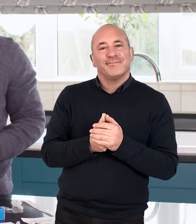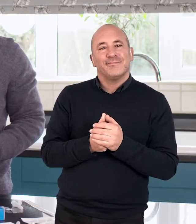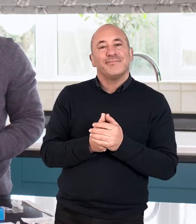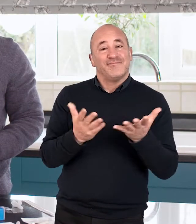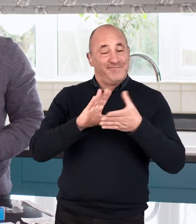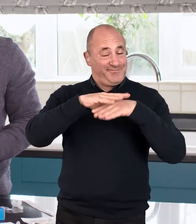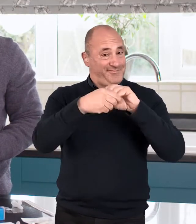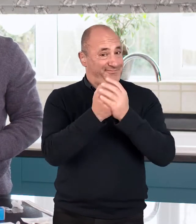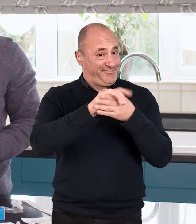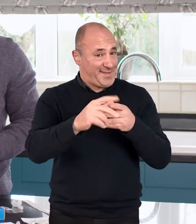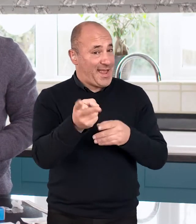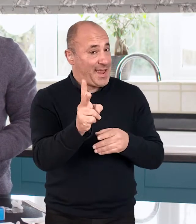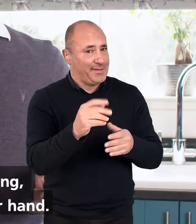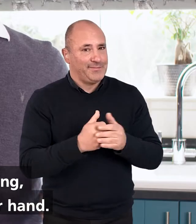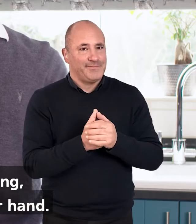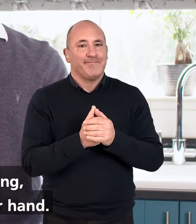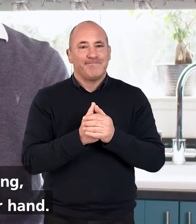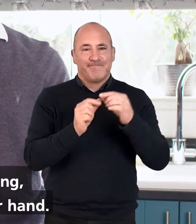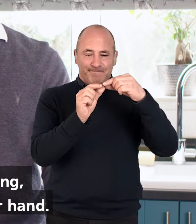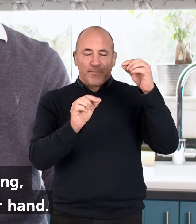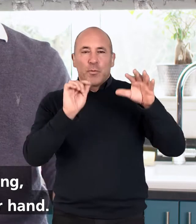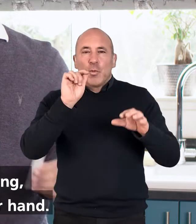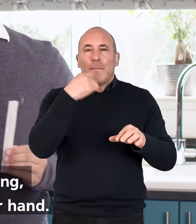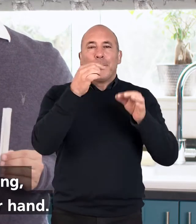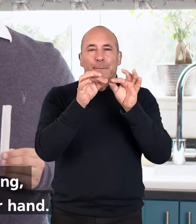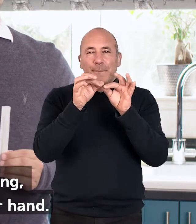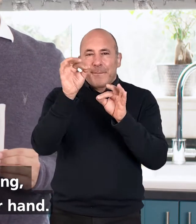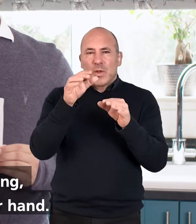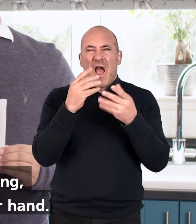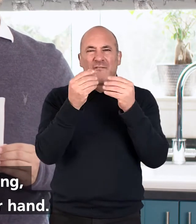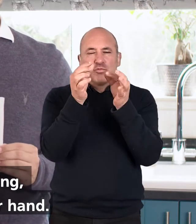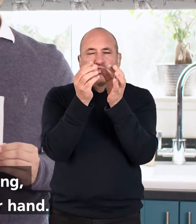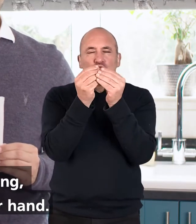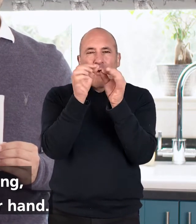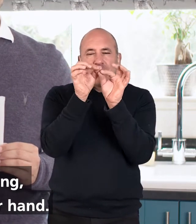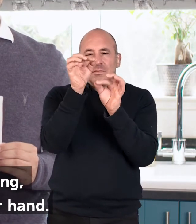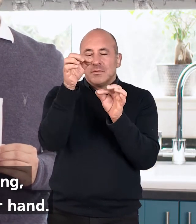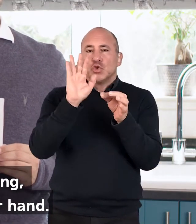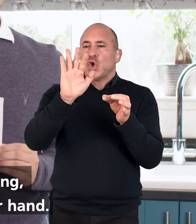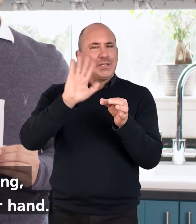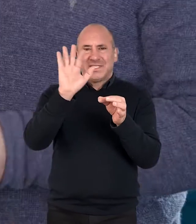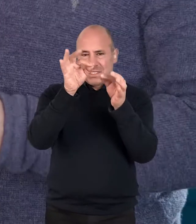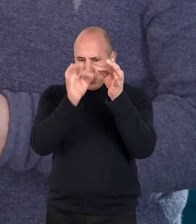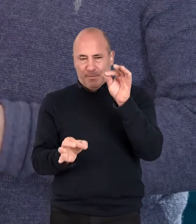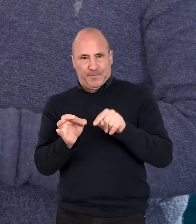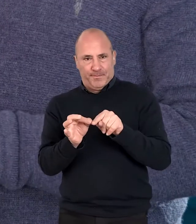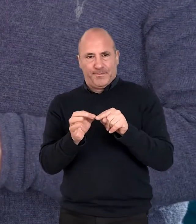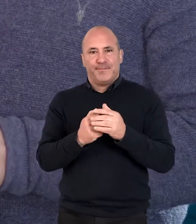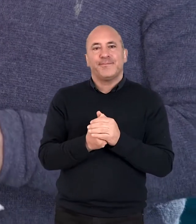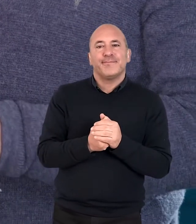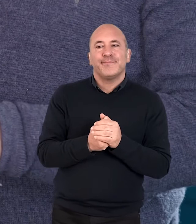and wash your hands again. When removing the swab from the packaging, be careful not to touch the fabric tip with your hand.